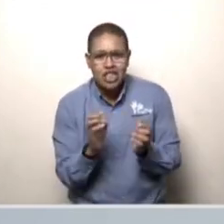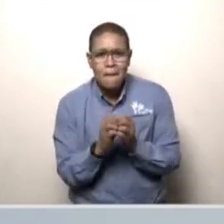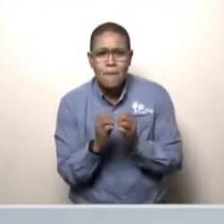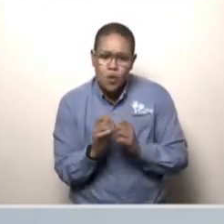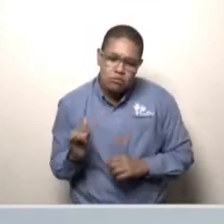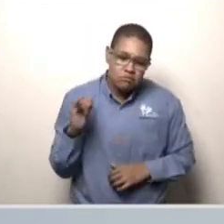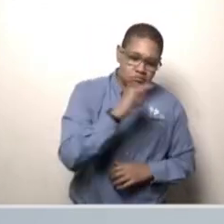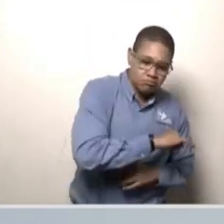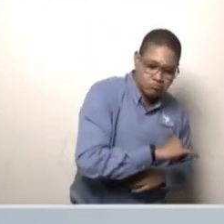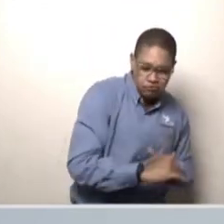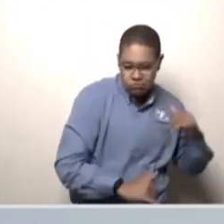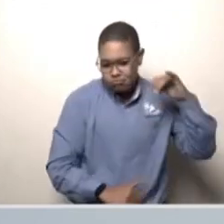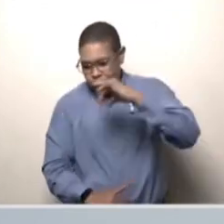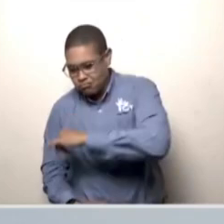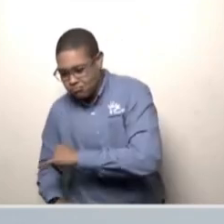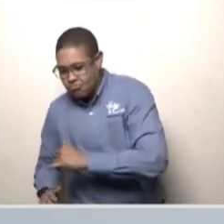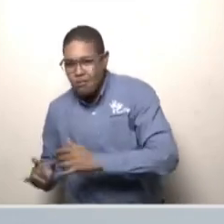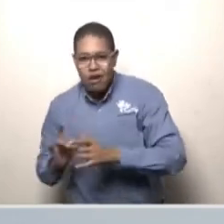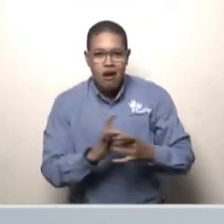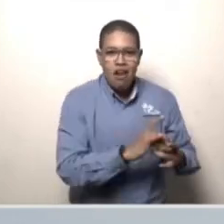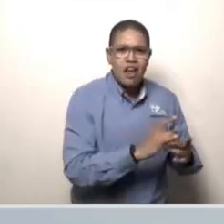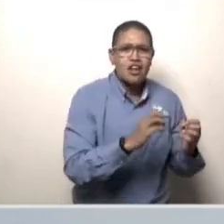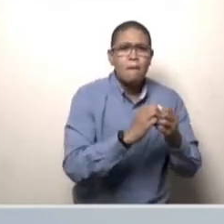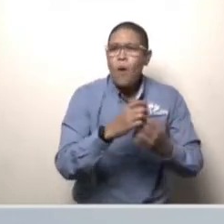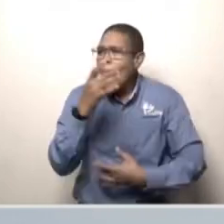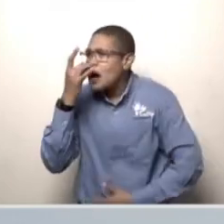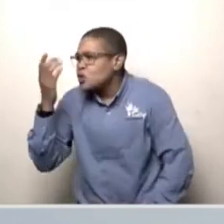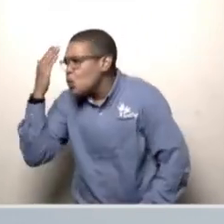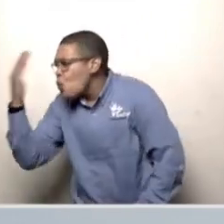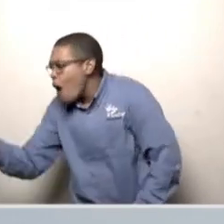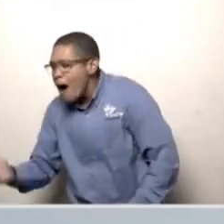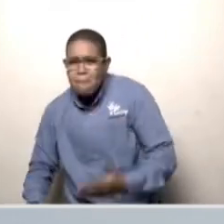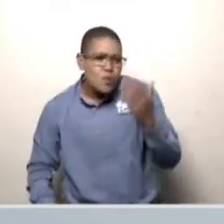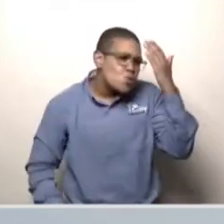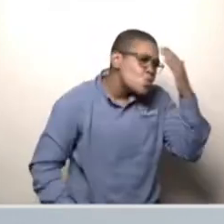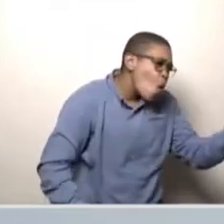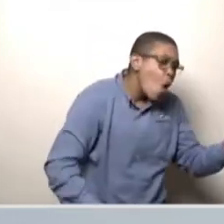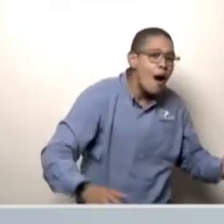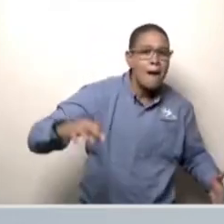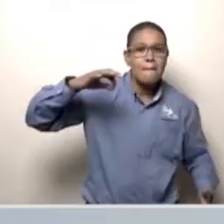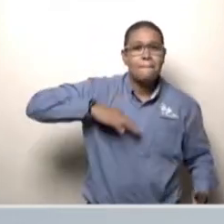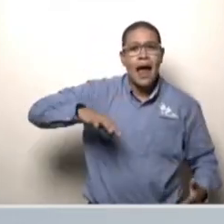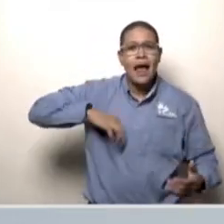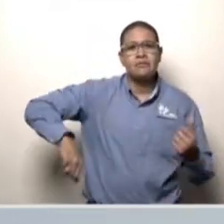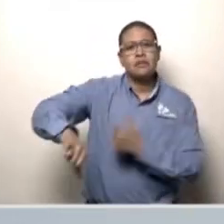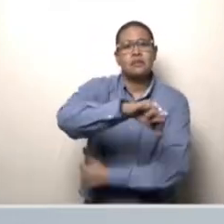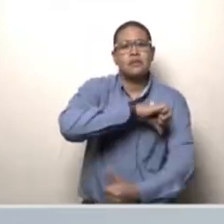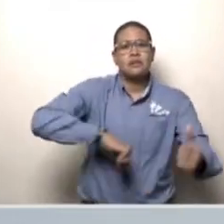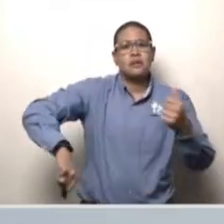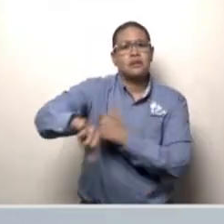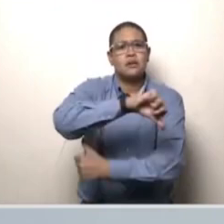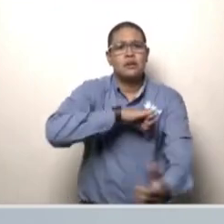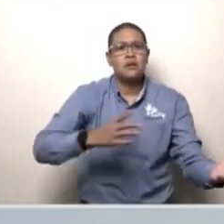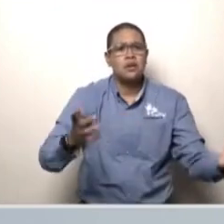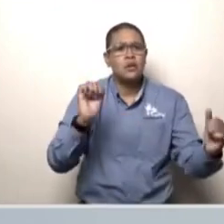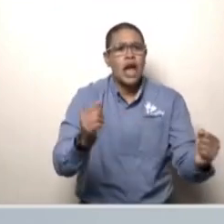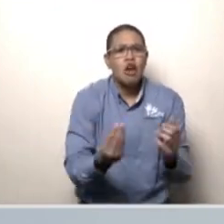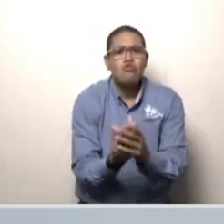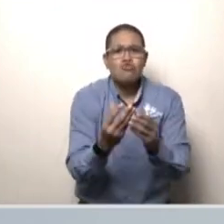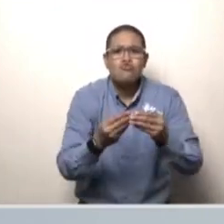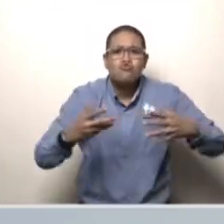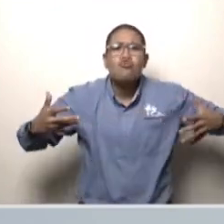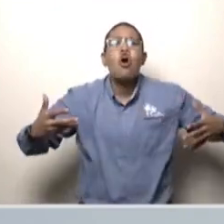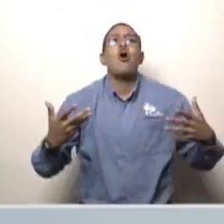that we have interest in one another, we can benefit one another. There is a lot we can do, whether it